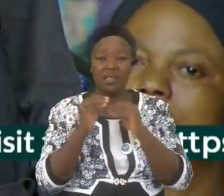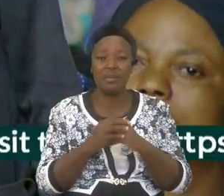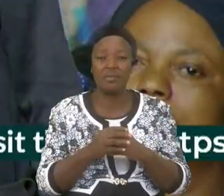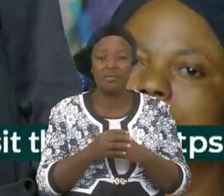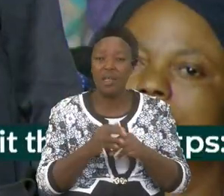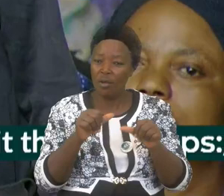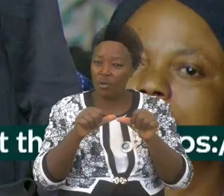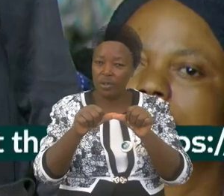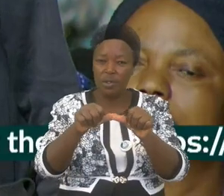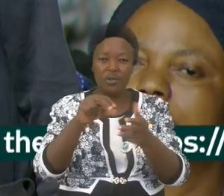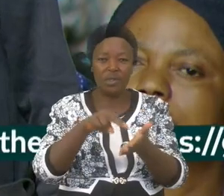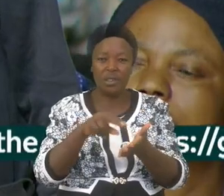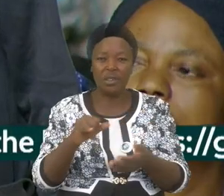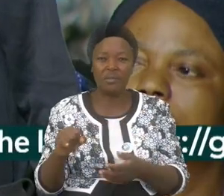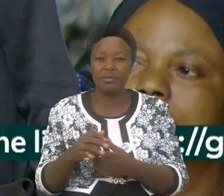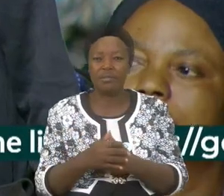And our counselors, please,